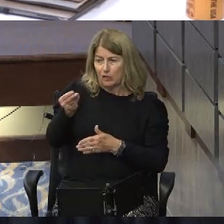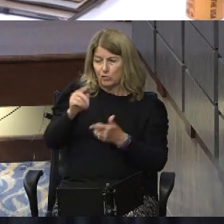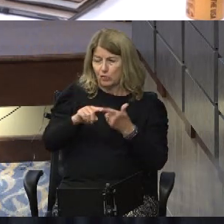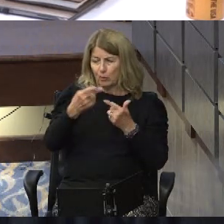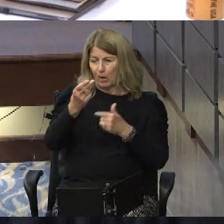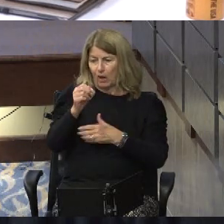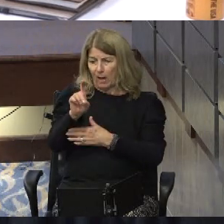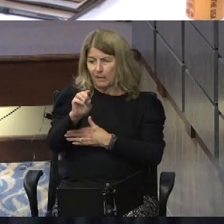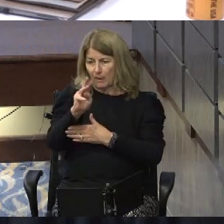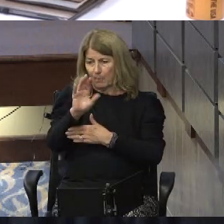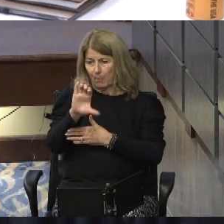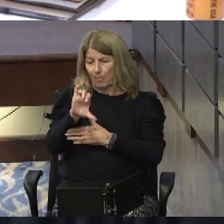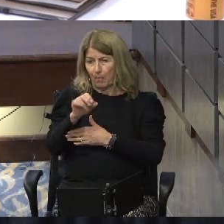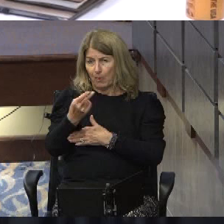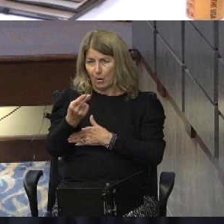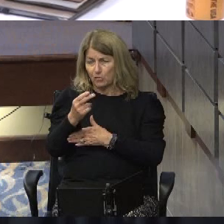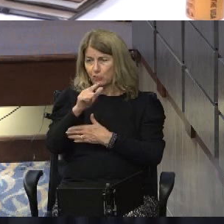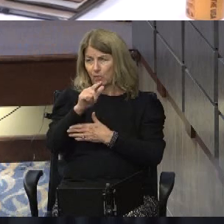2023.